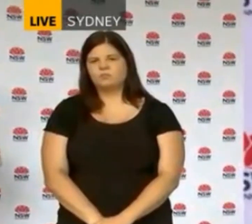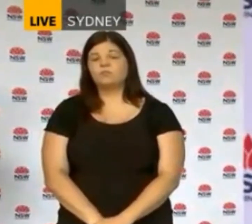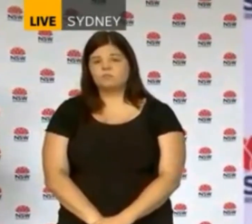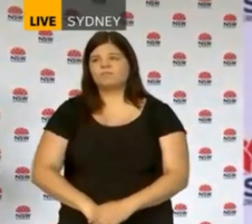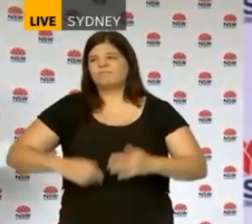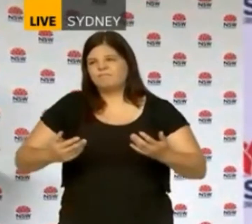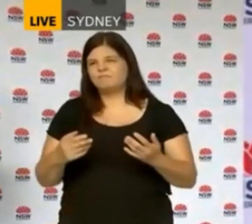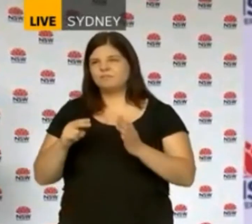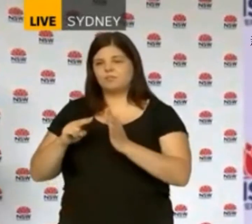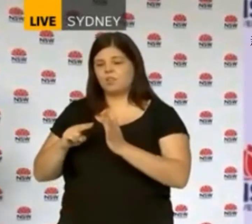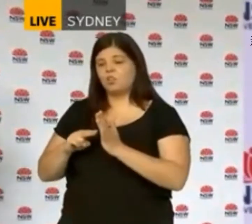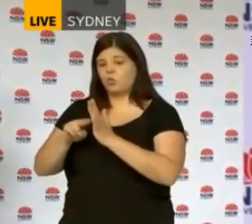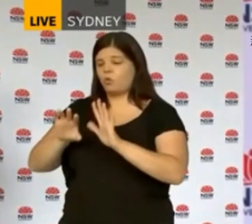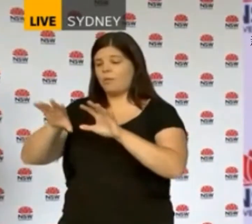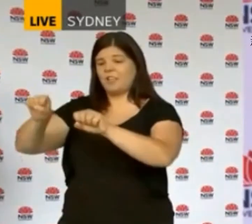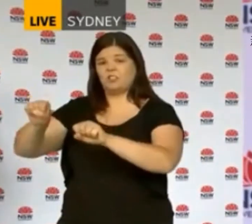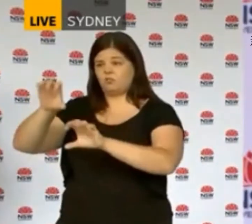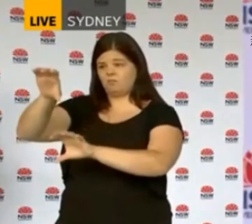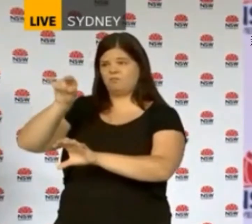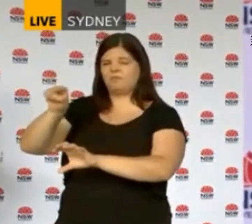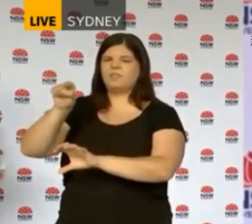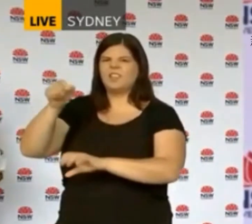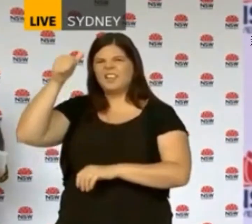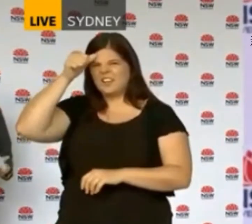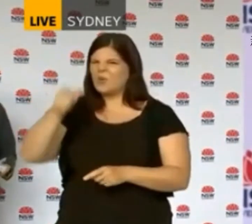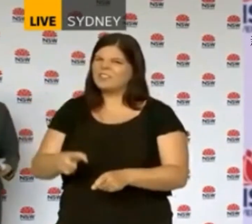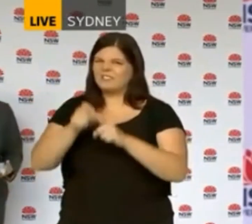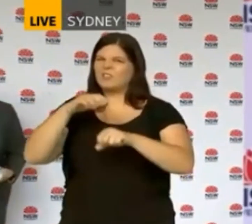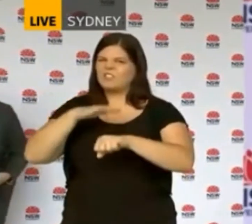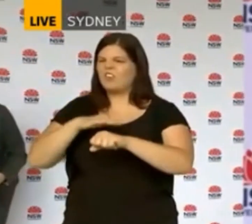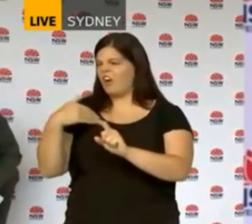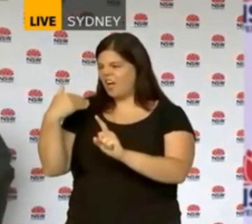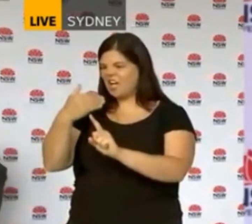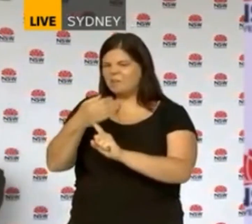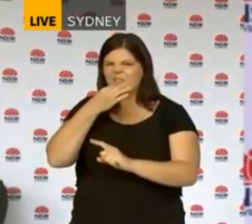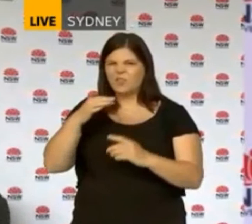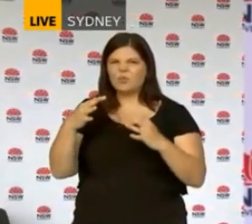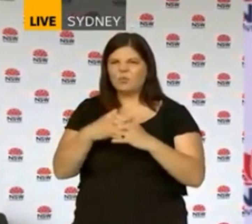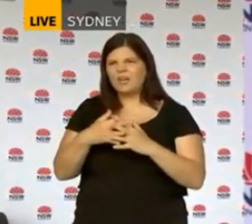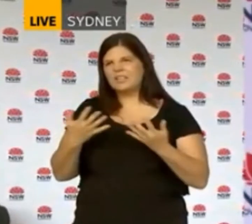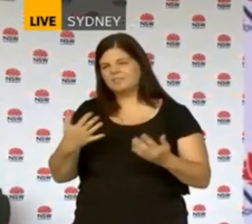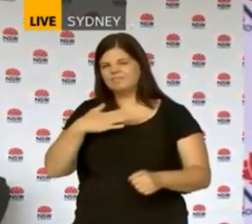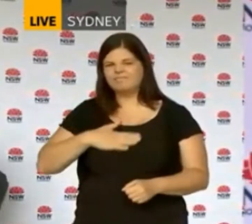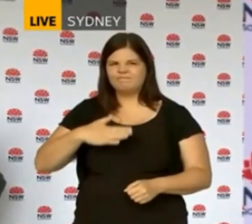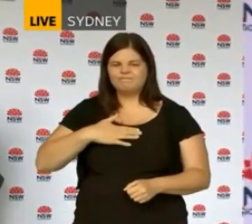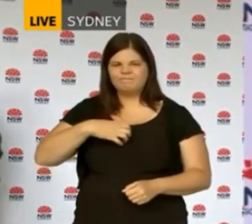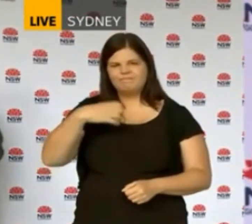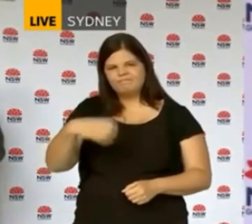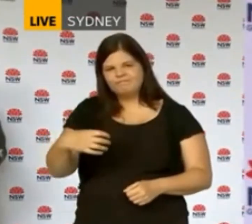Obviously, the people of the Northern Beaches have had a challenging time in the last few weeks,